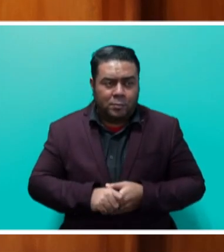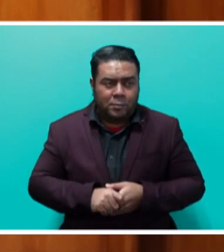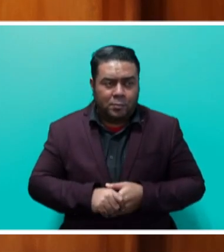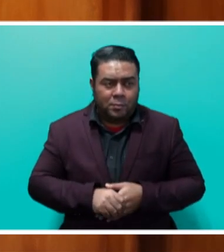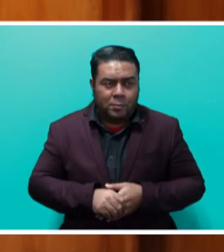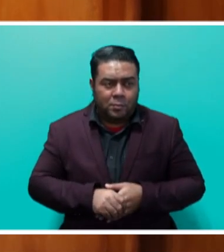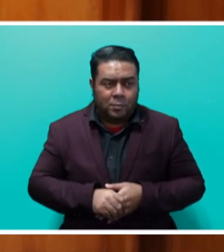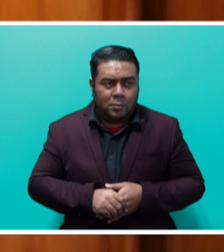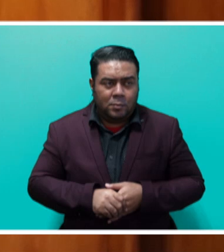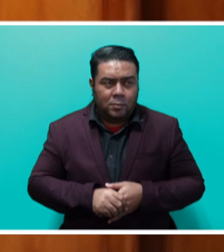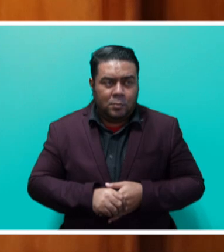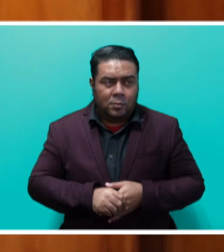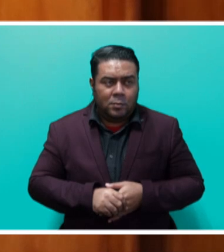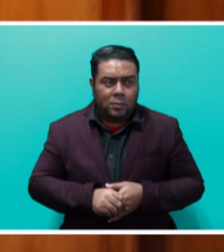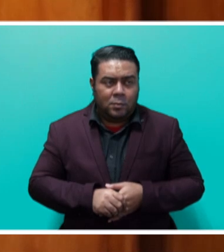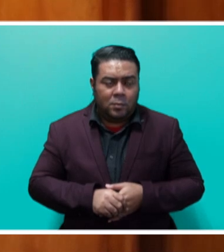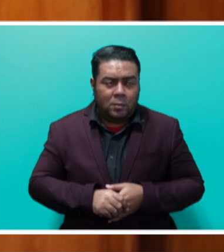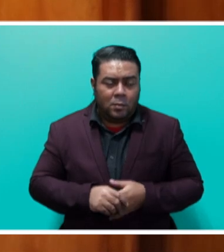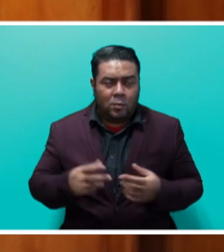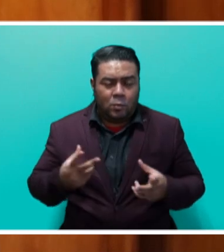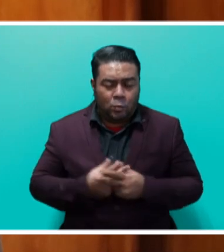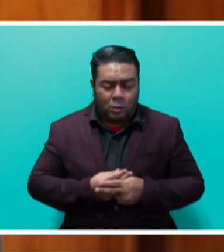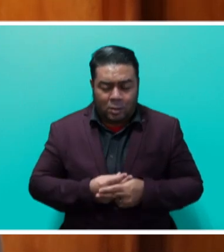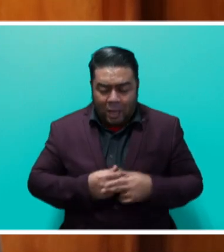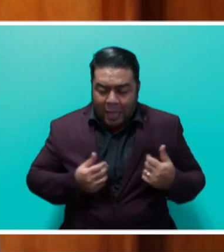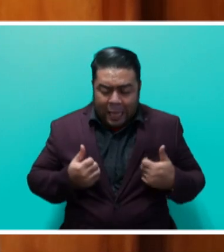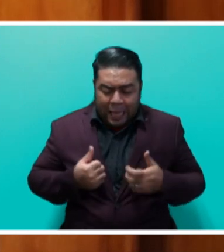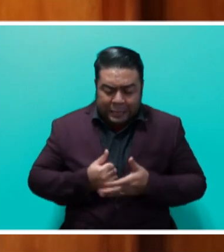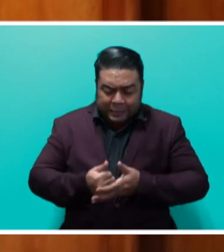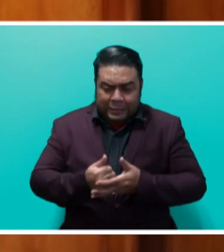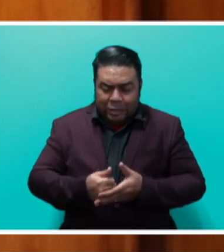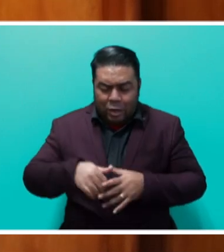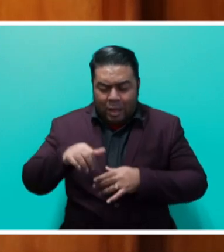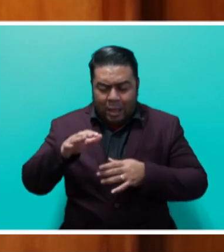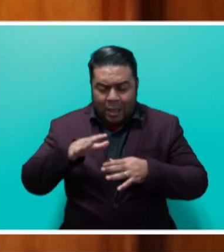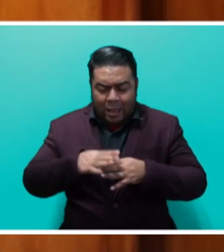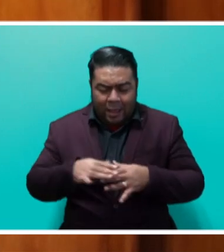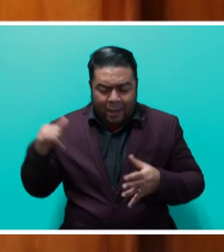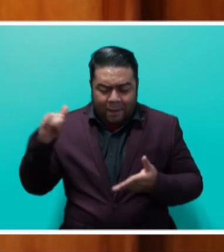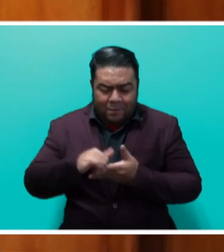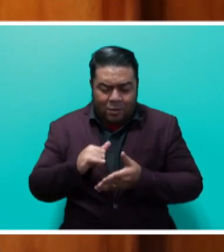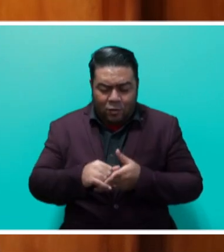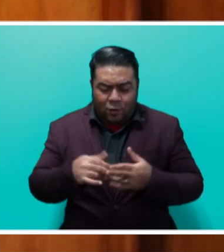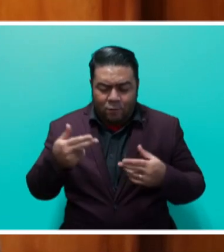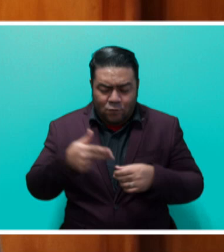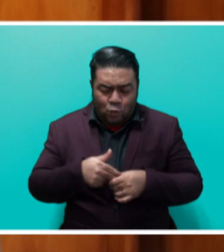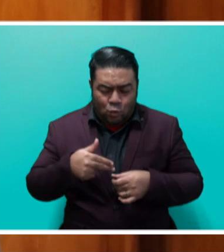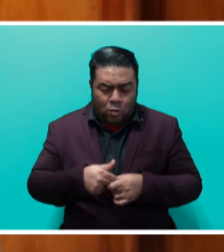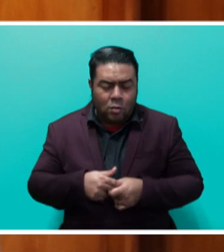ethanol to be able to assist with aviation fuel and other products or other value-added